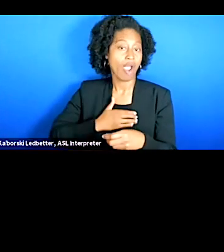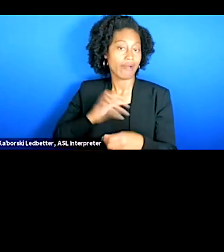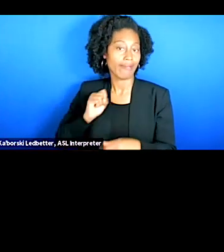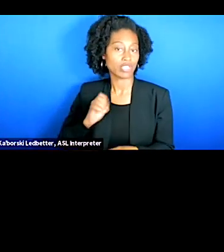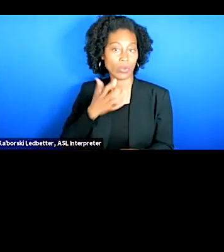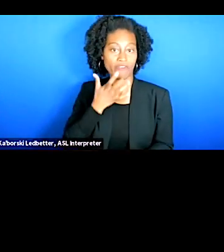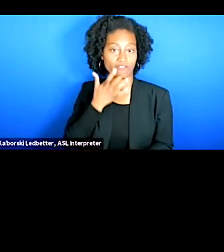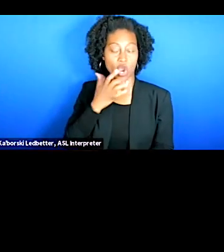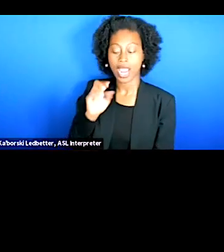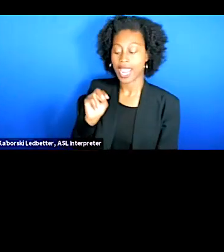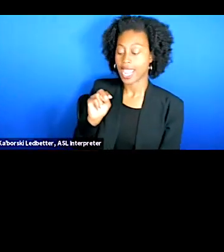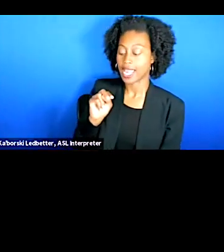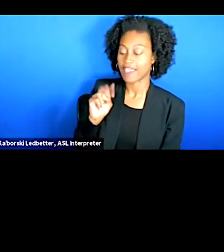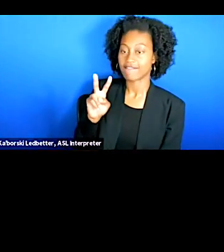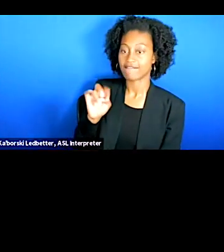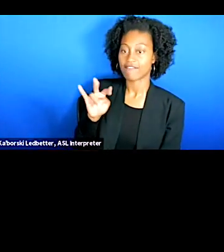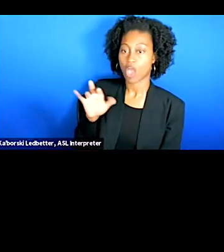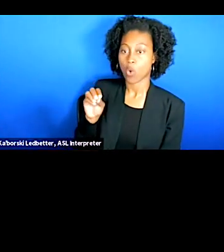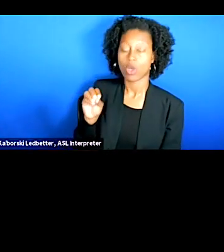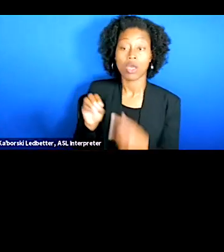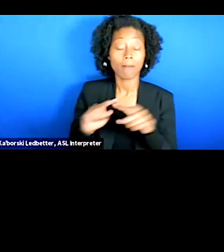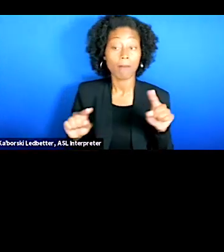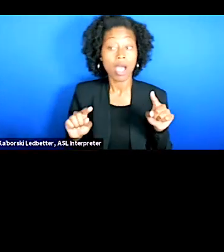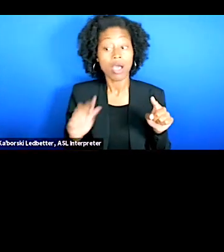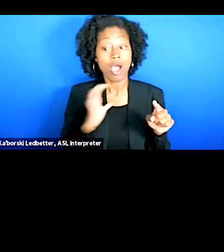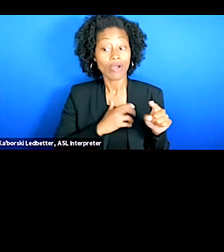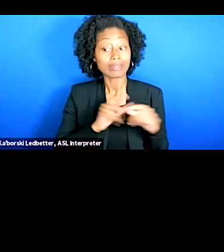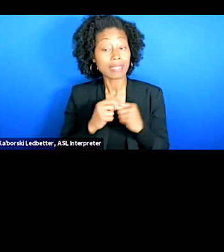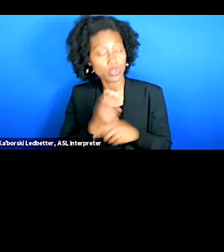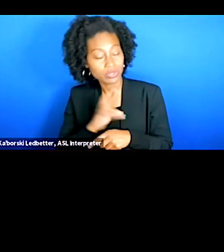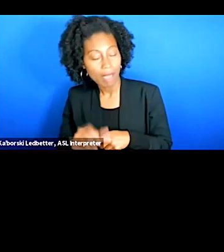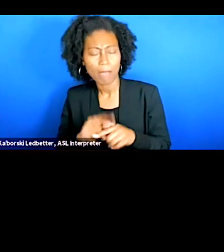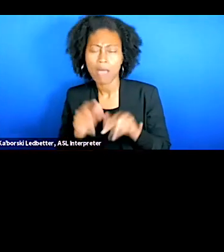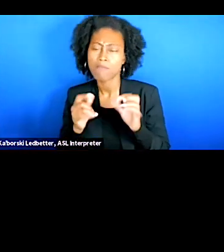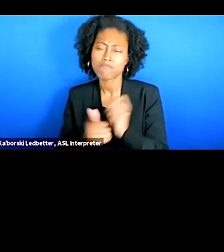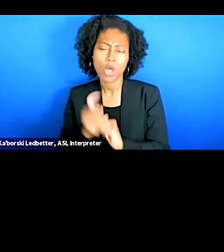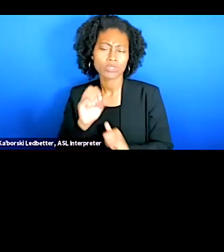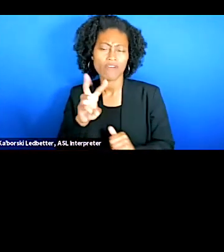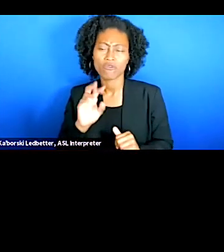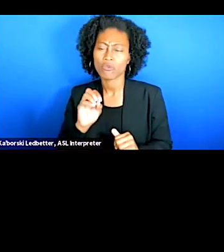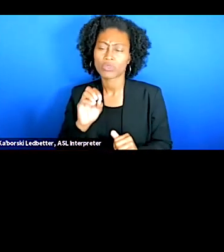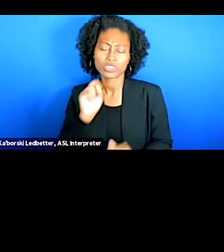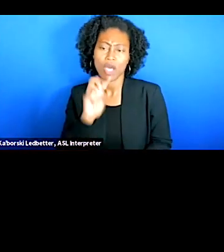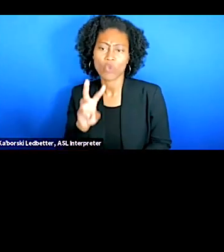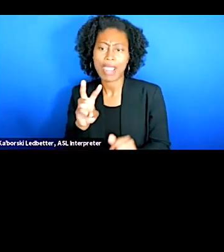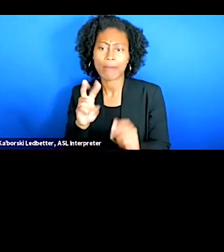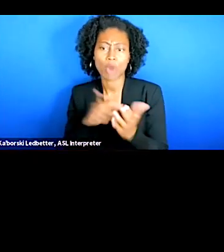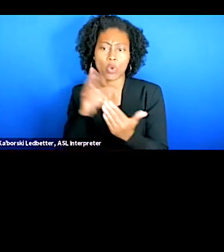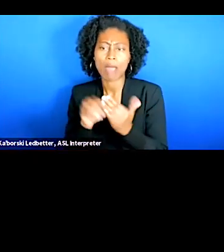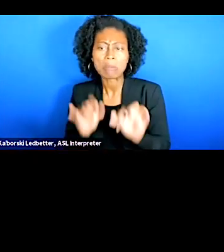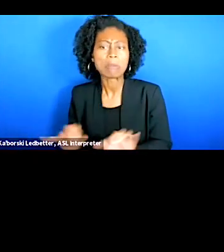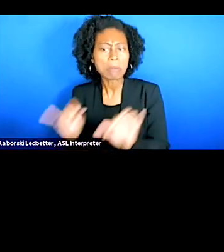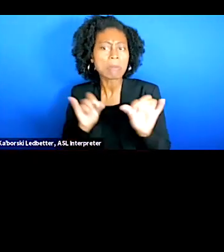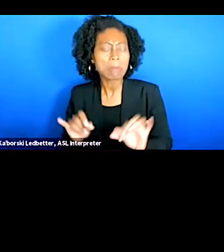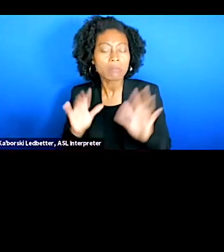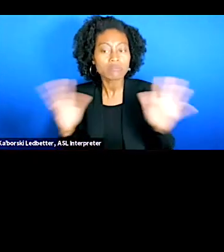So our team uses NVivo, but most software of this type works in a similar way. We use QDA software because it